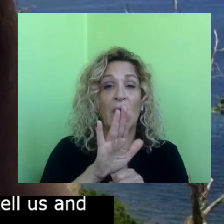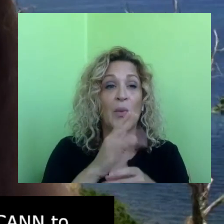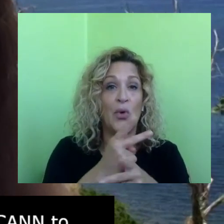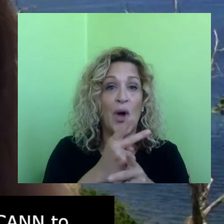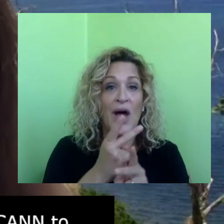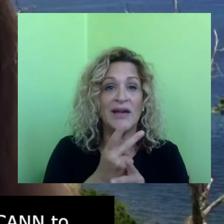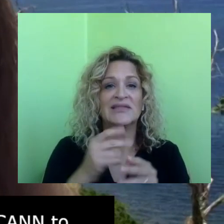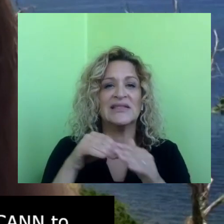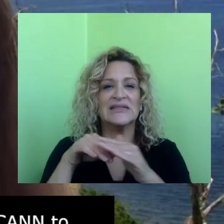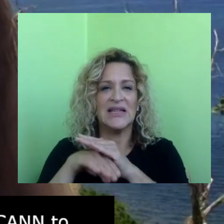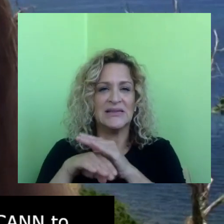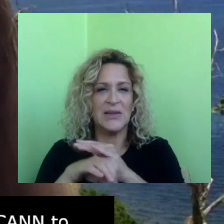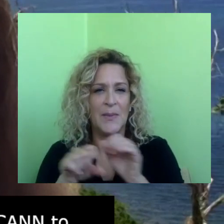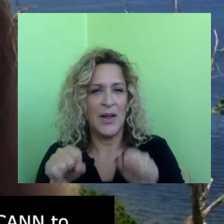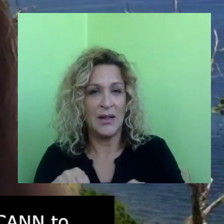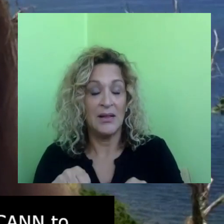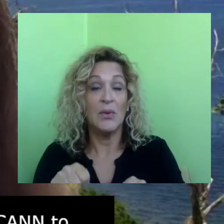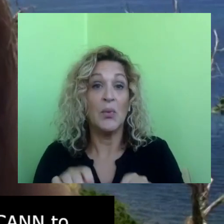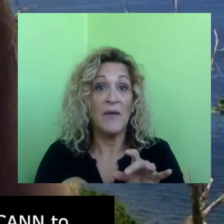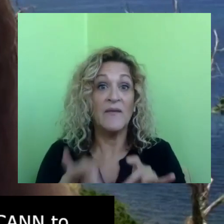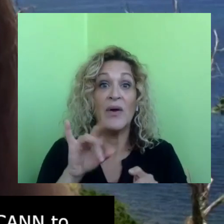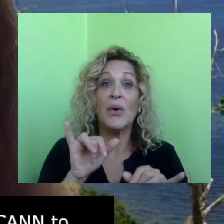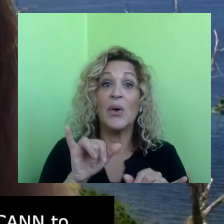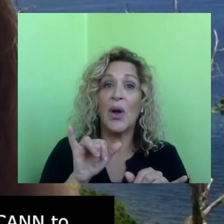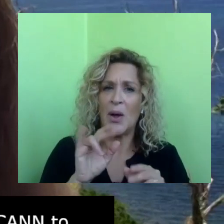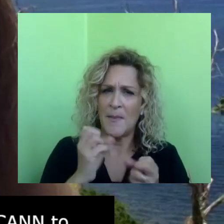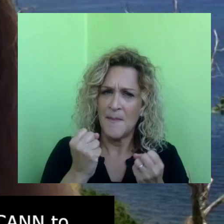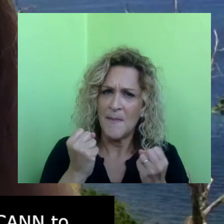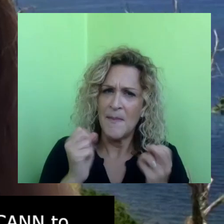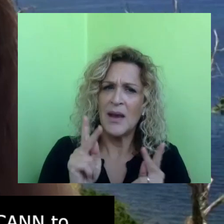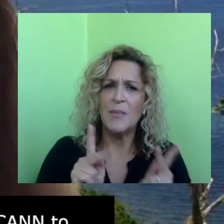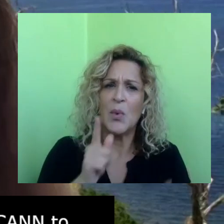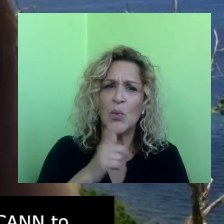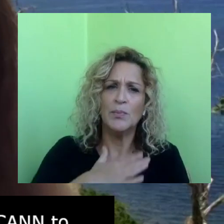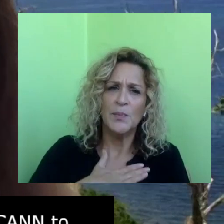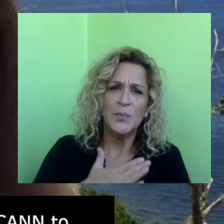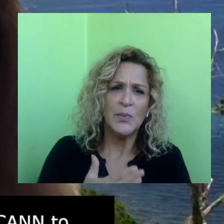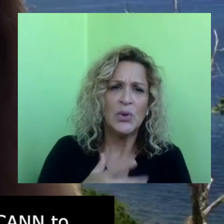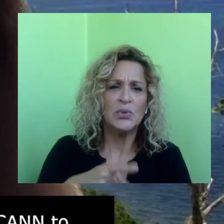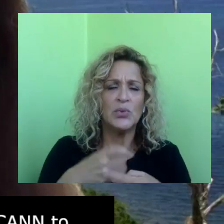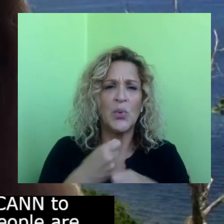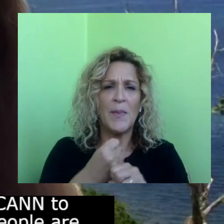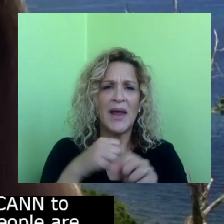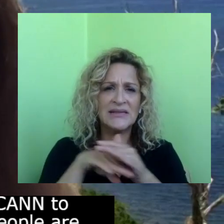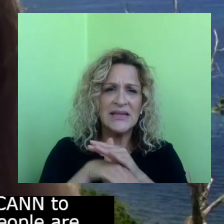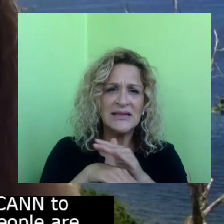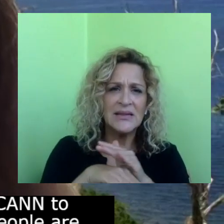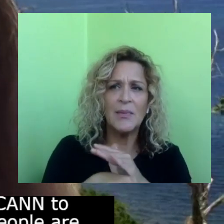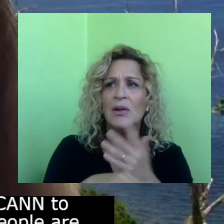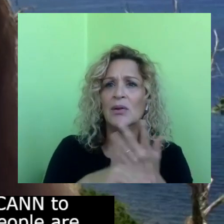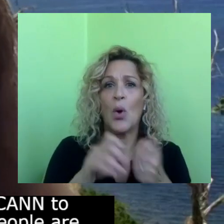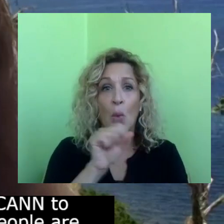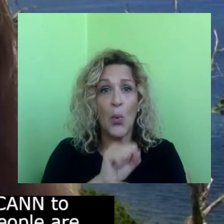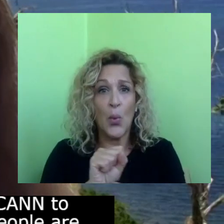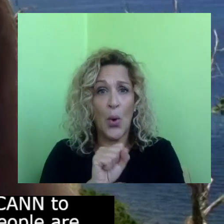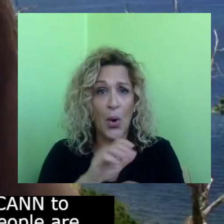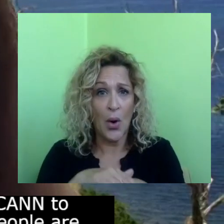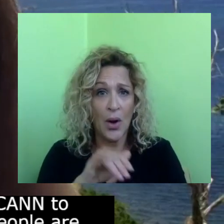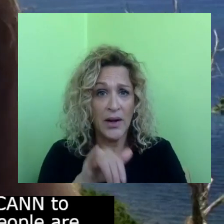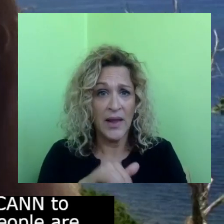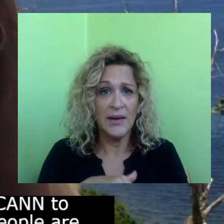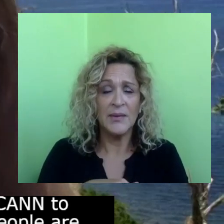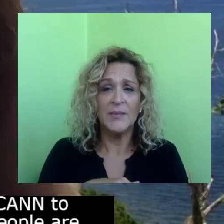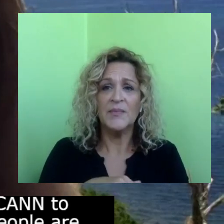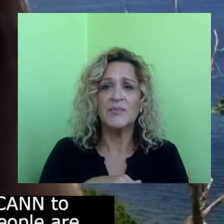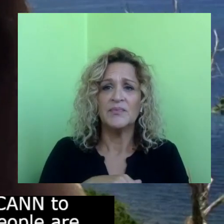indeed willing to make them accessible or work on it, but it just